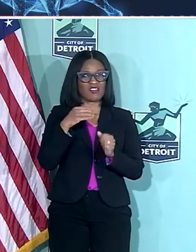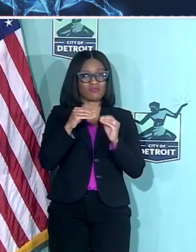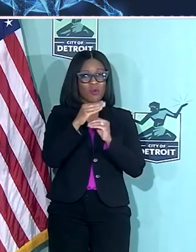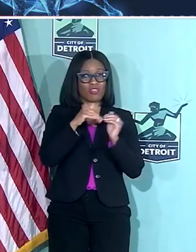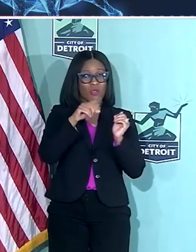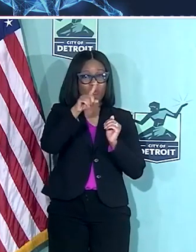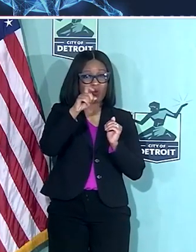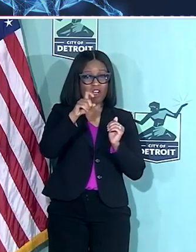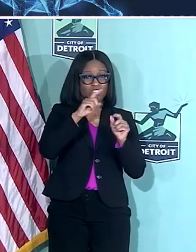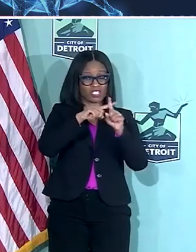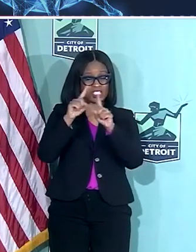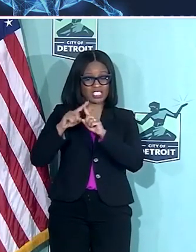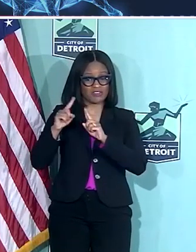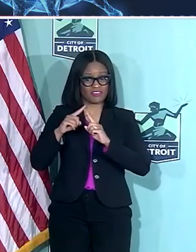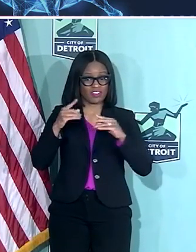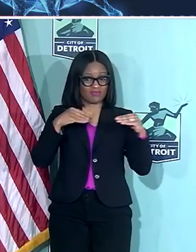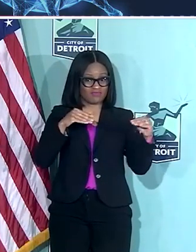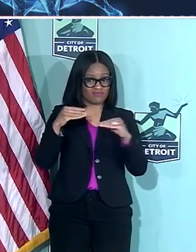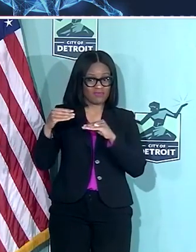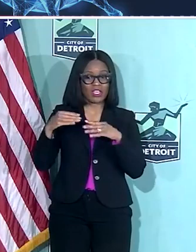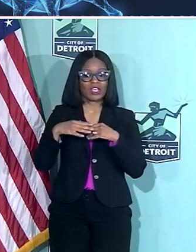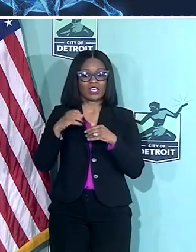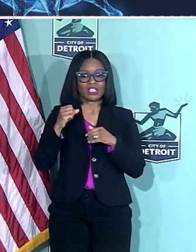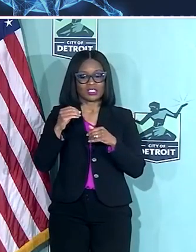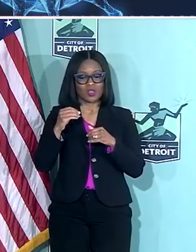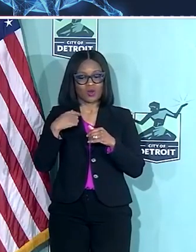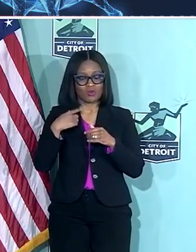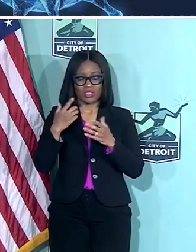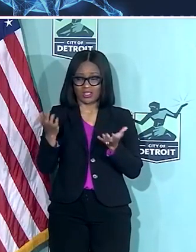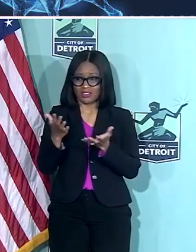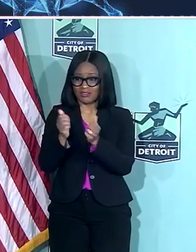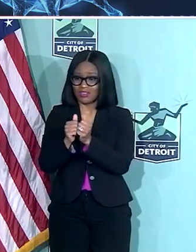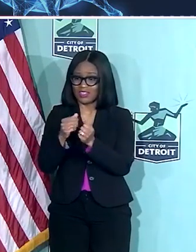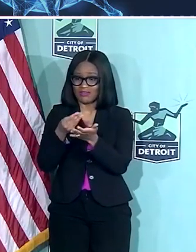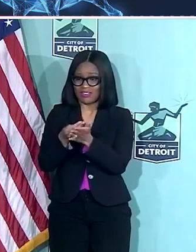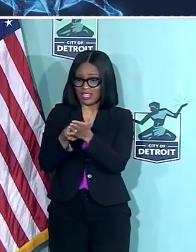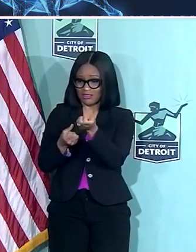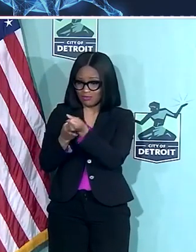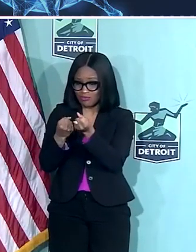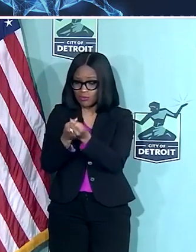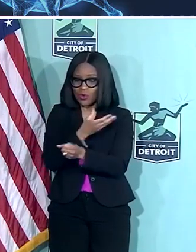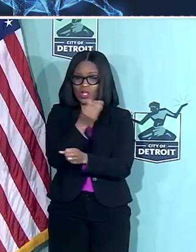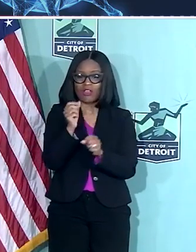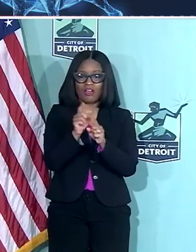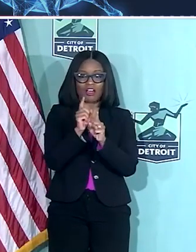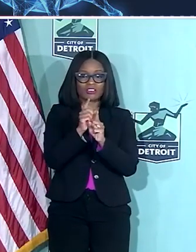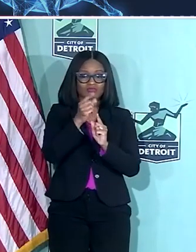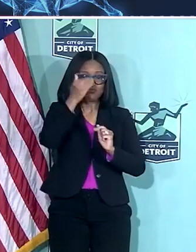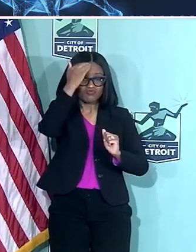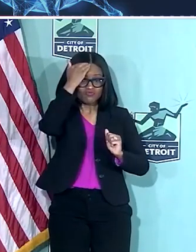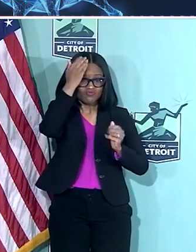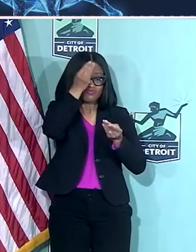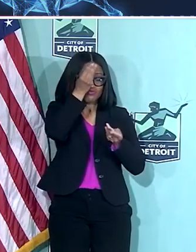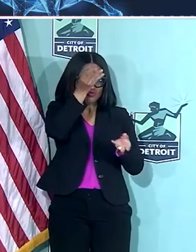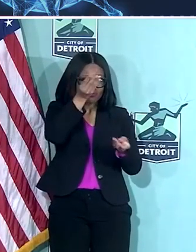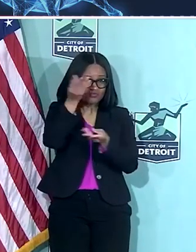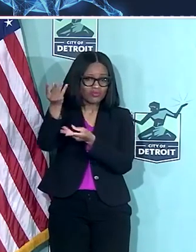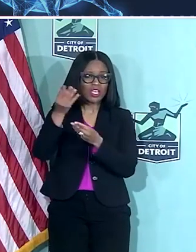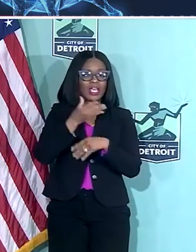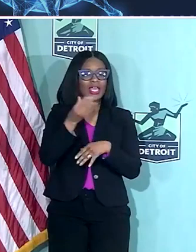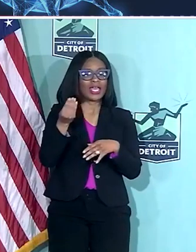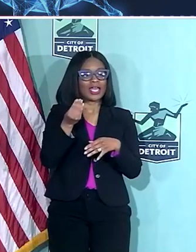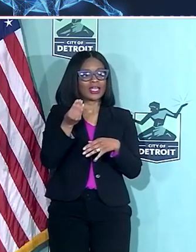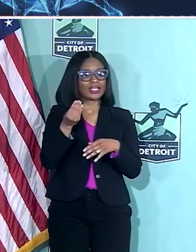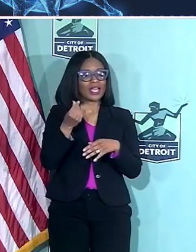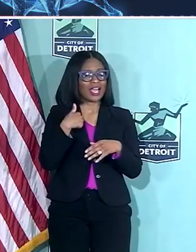been encouraging both through some financial support as well as expertise and making, and